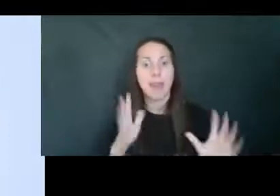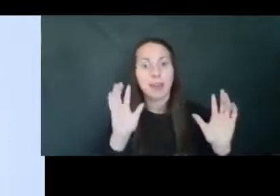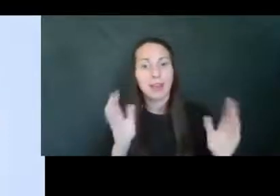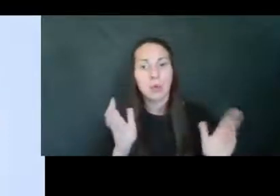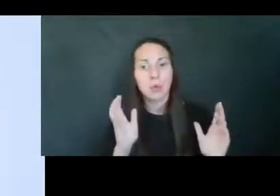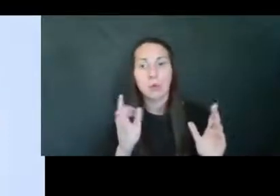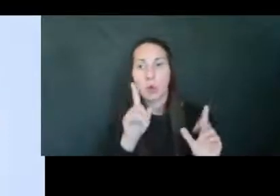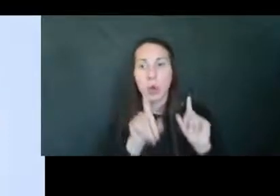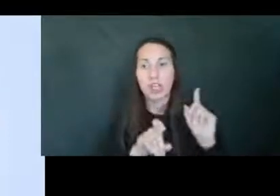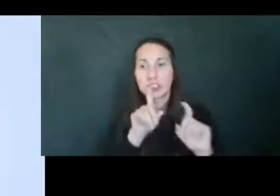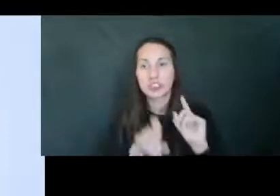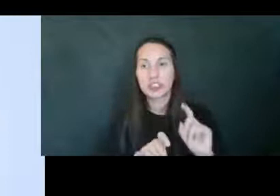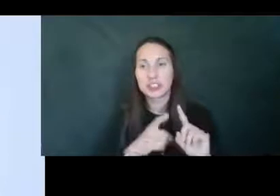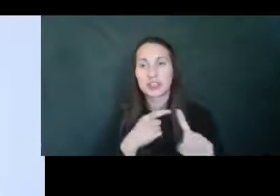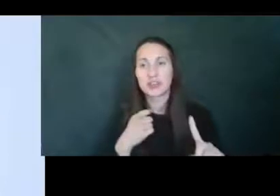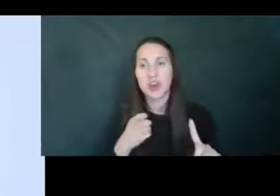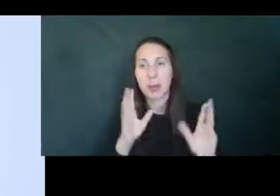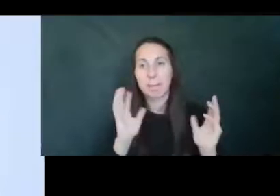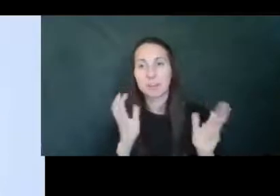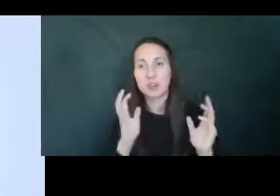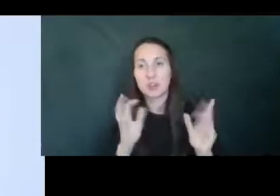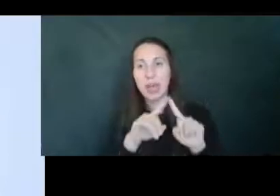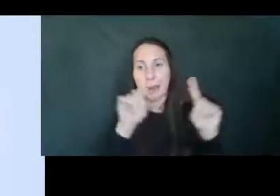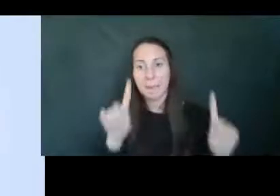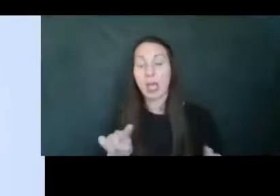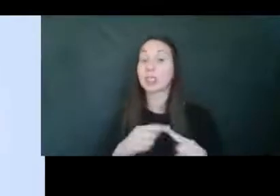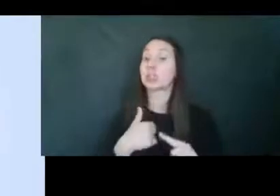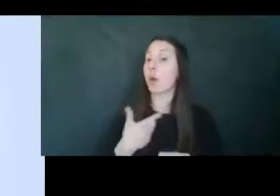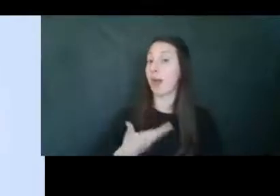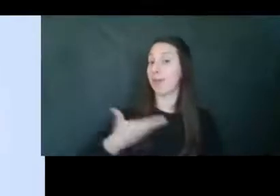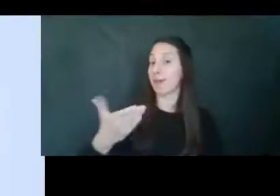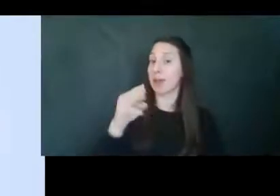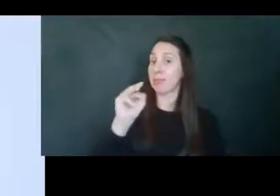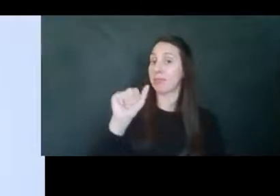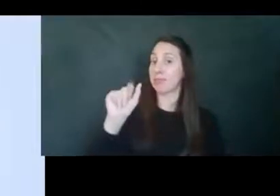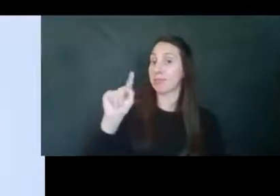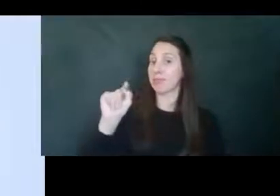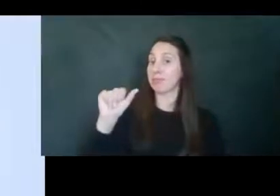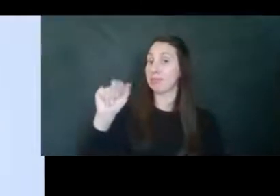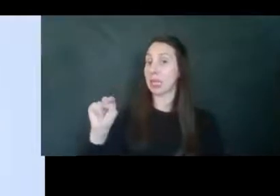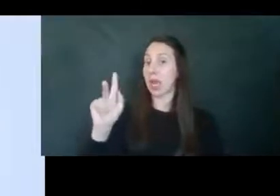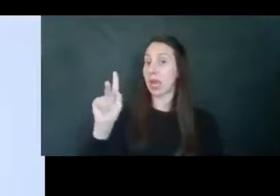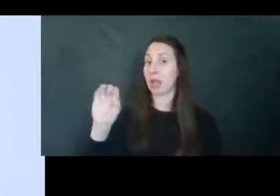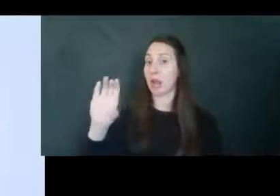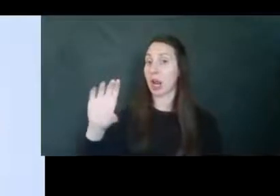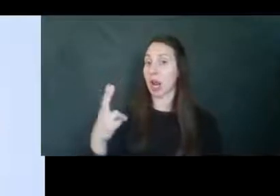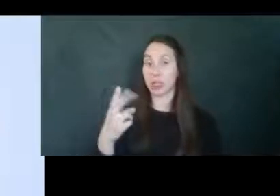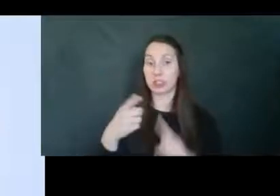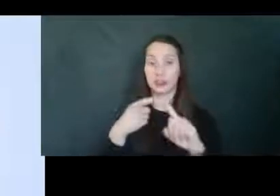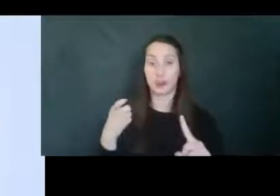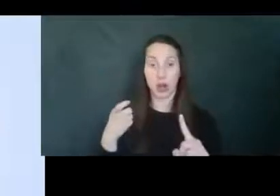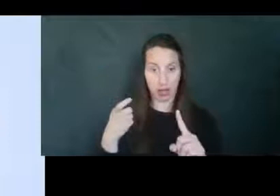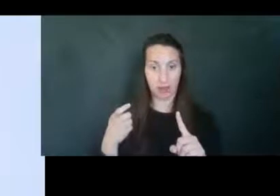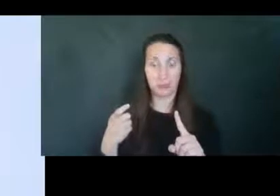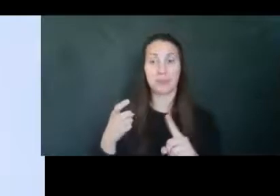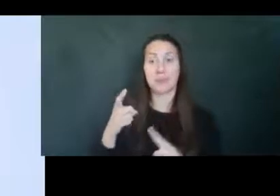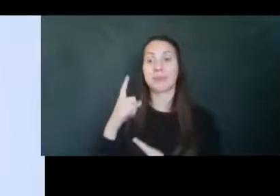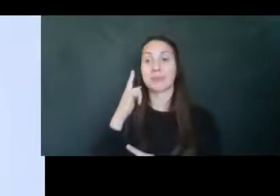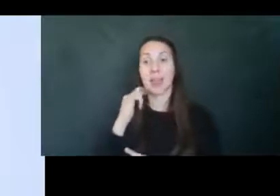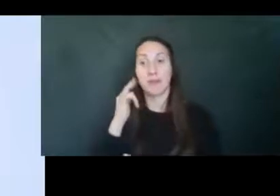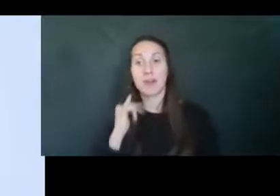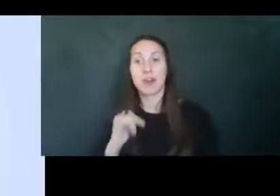and I invite Matan Koch, Director of Respectability's California Leadership and Jewish Engagement,